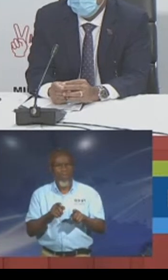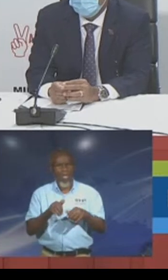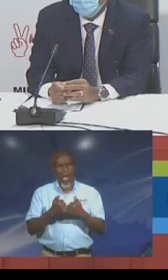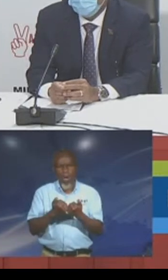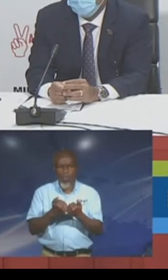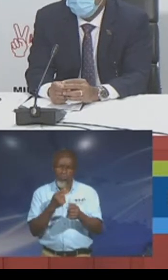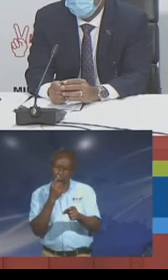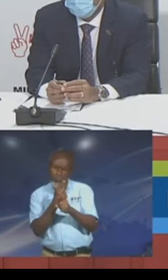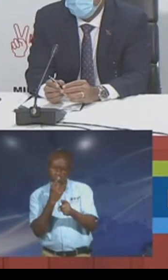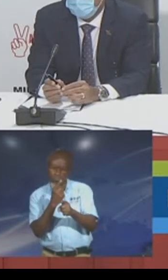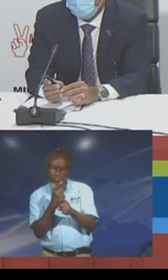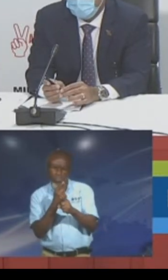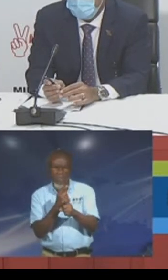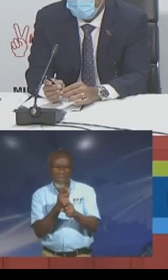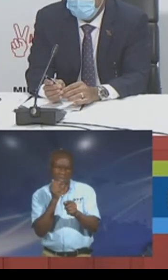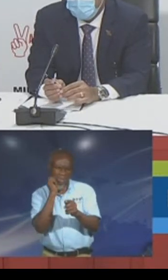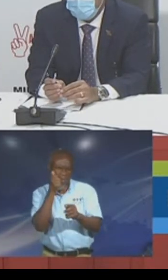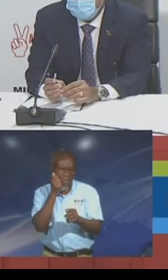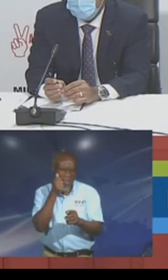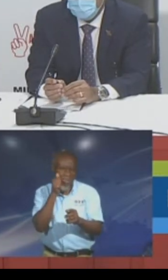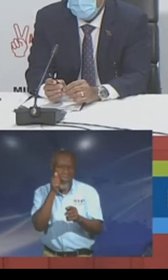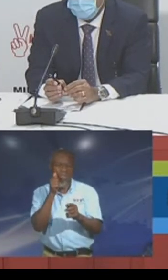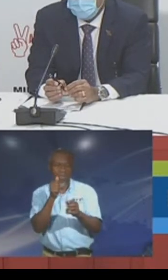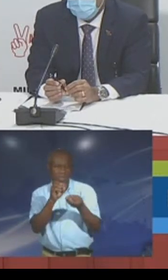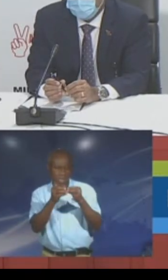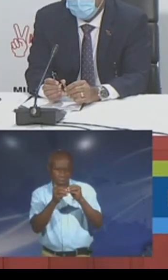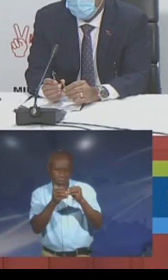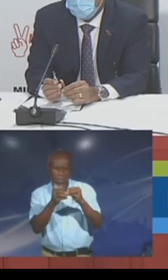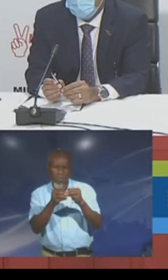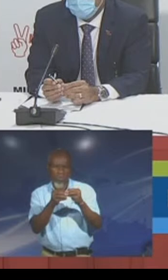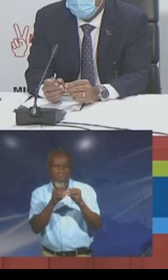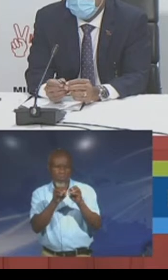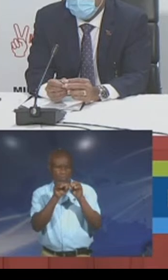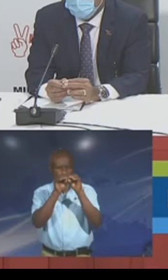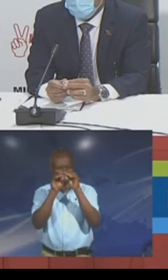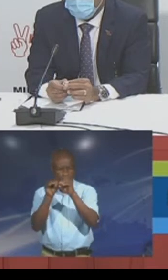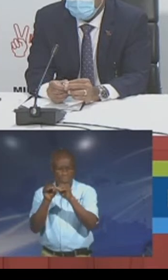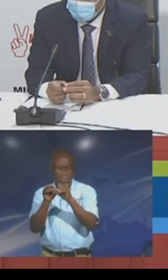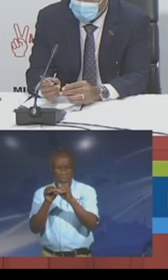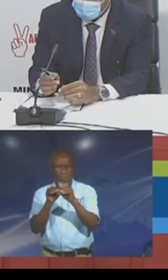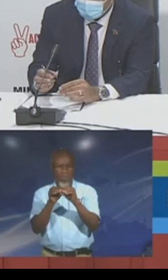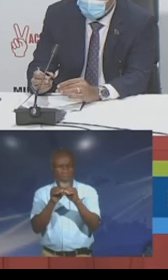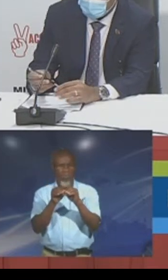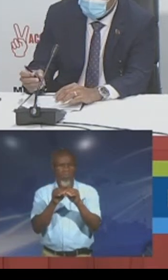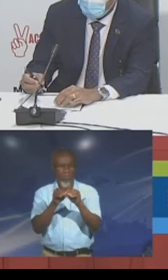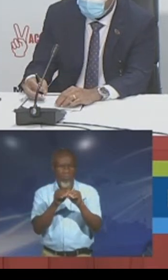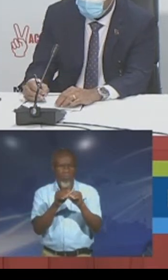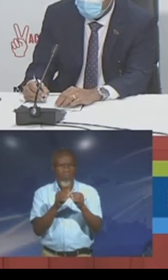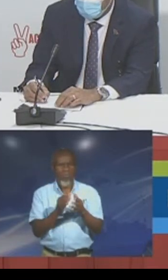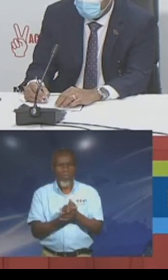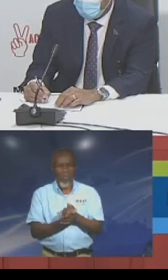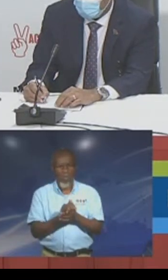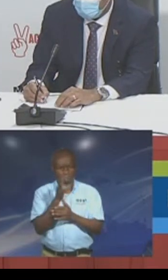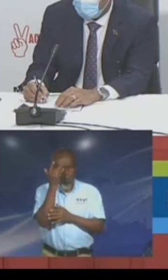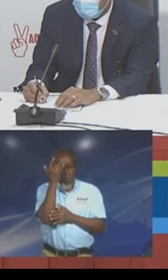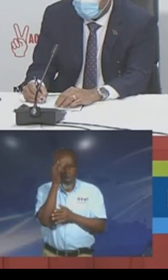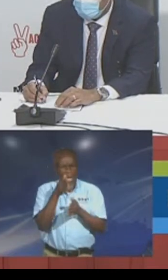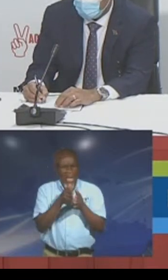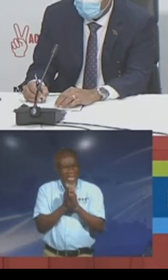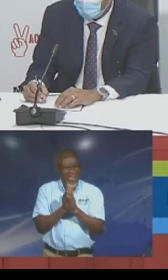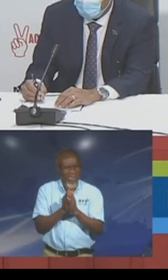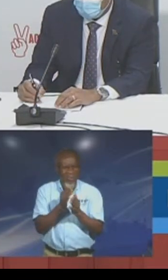cases that's put out on the dashboard by the ministry? And my reason for asking this is because we would have